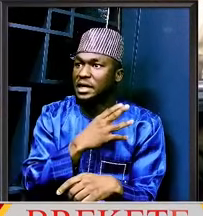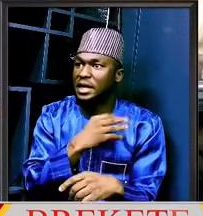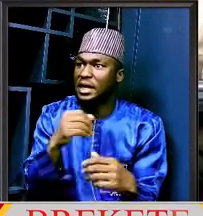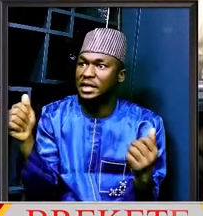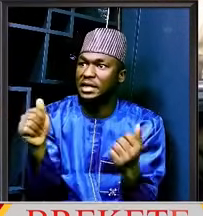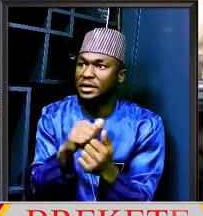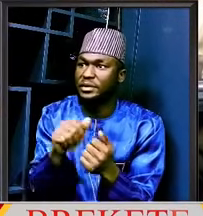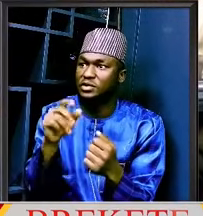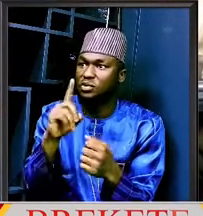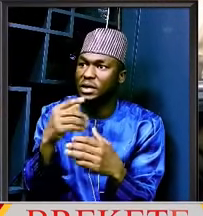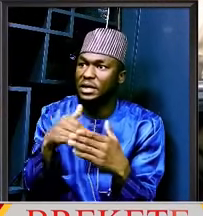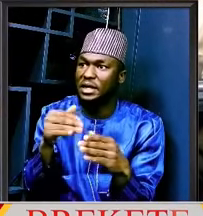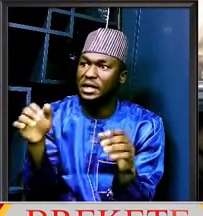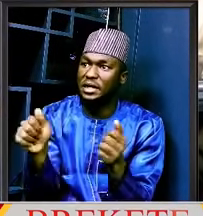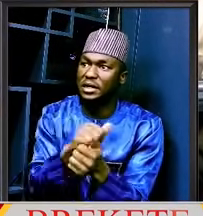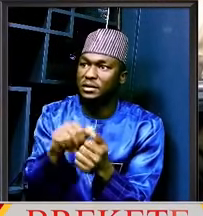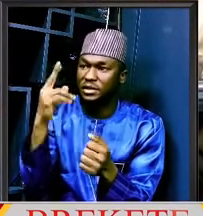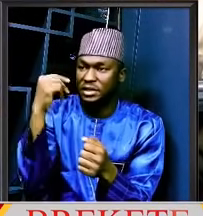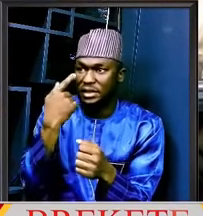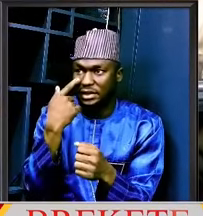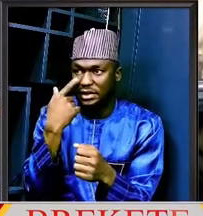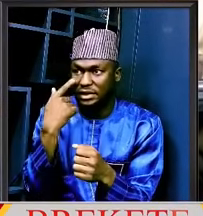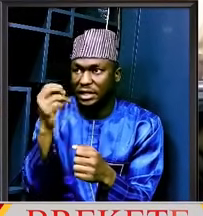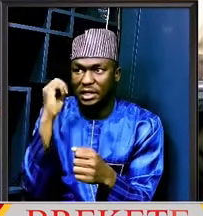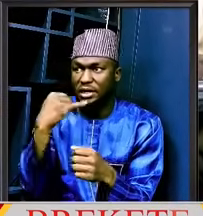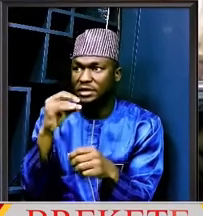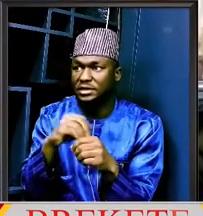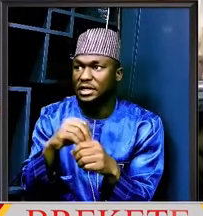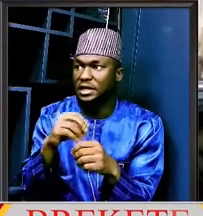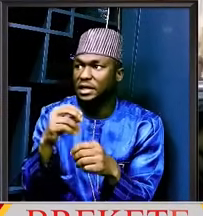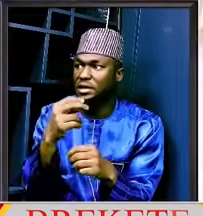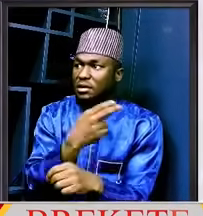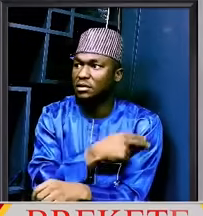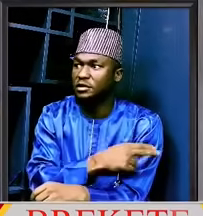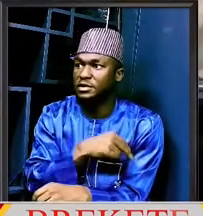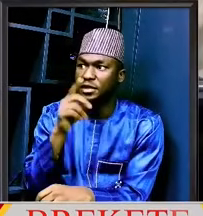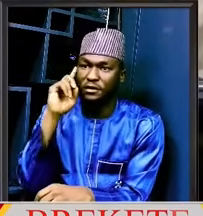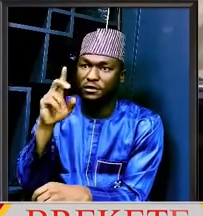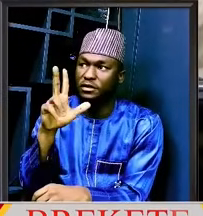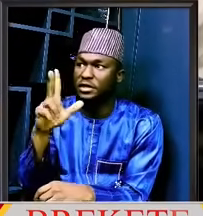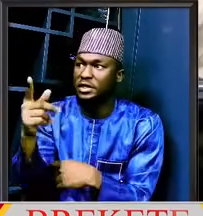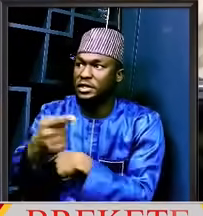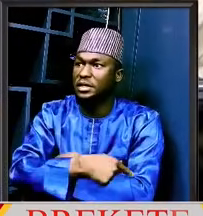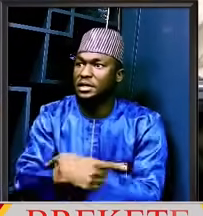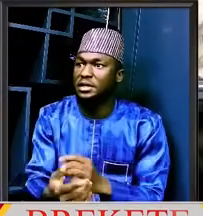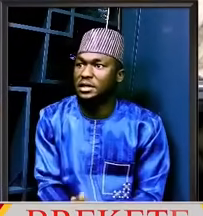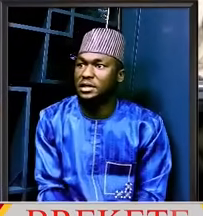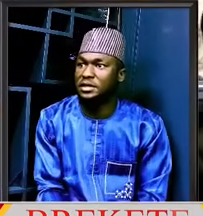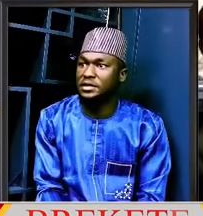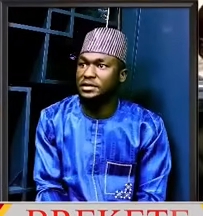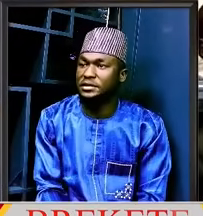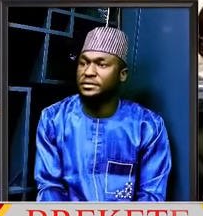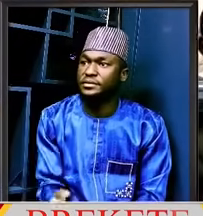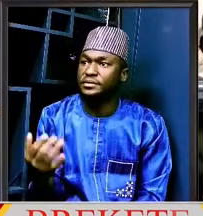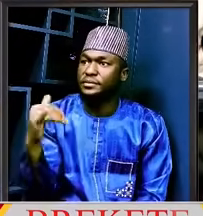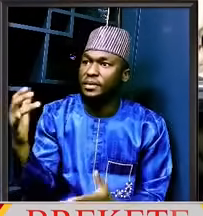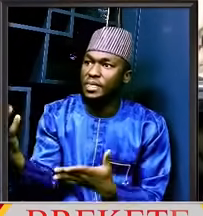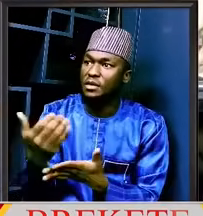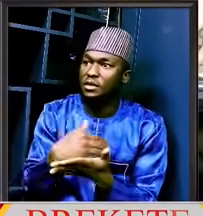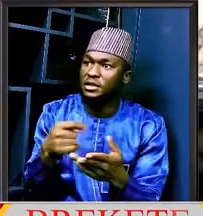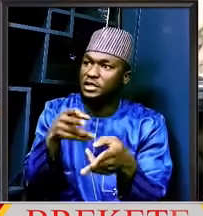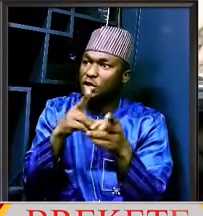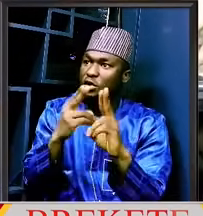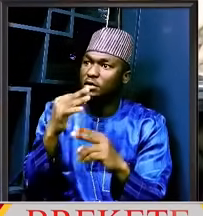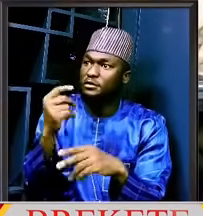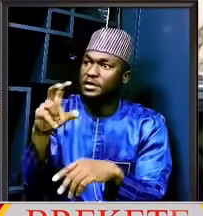them. One was come out in the hospital for about 3 days before he come out. They collected a weapon of